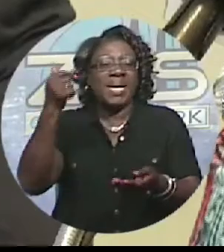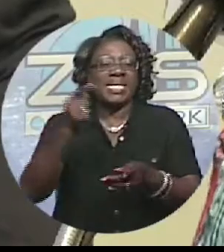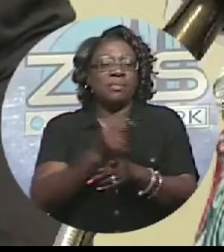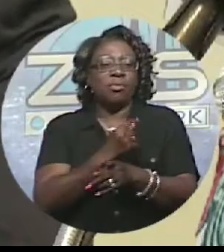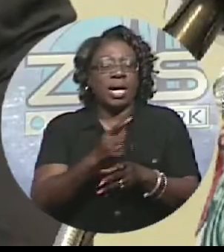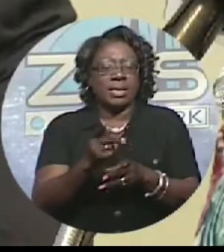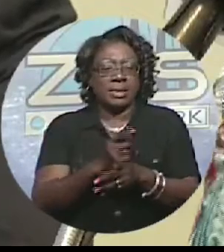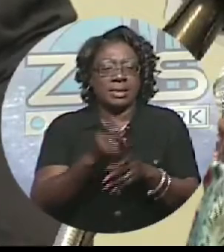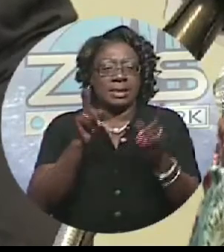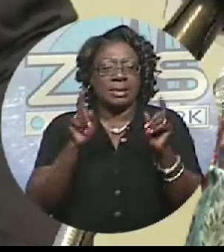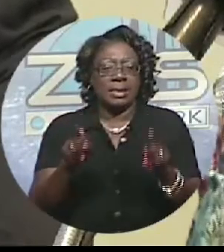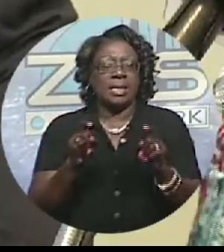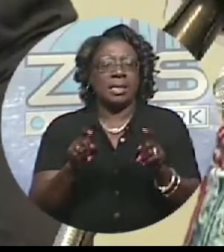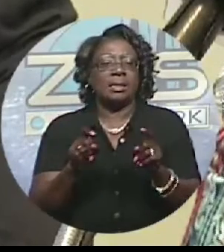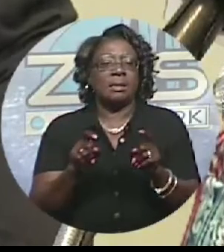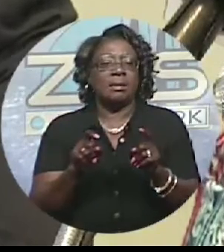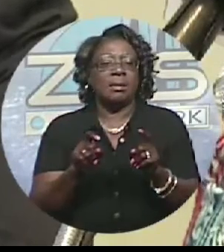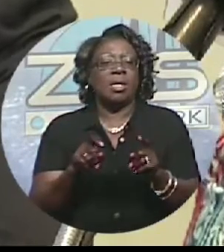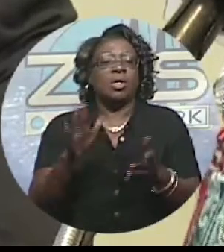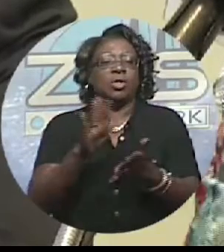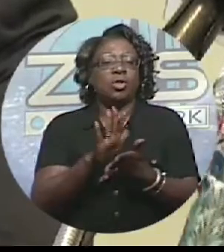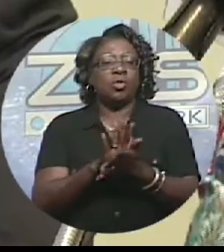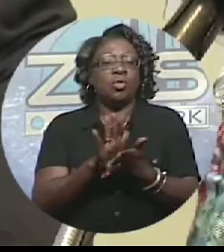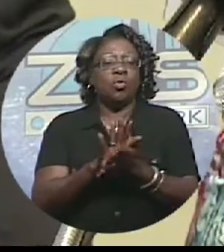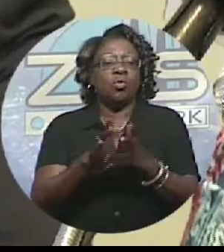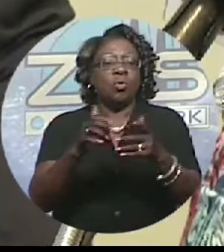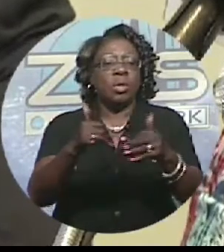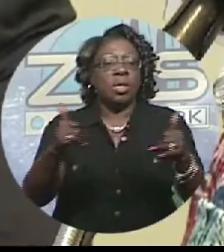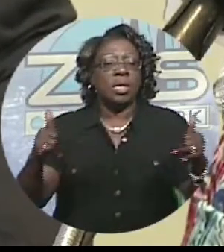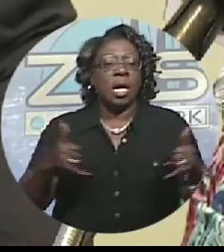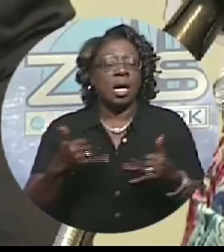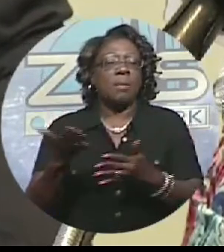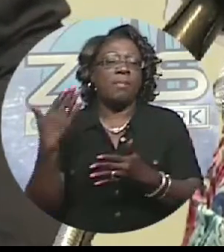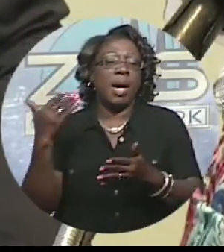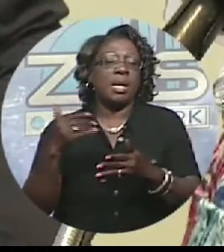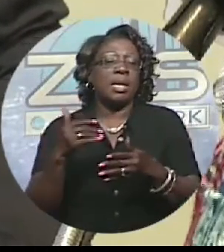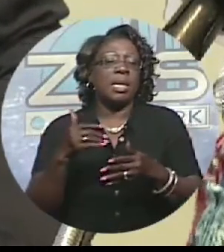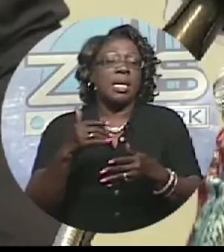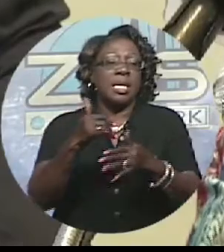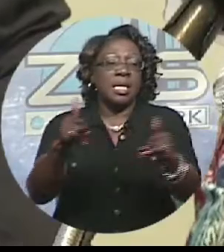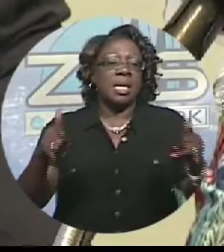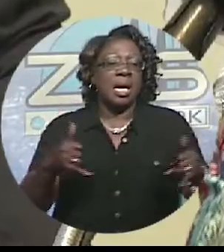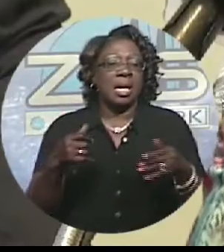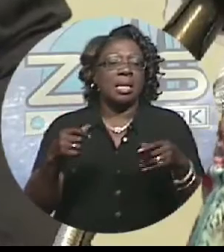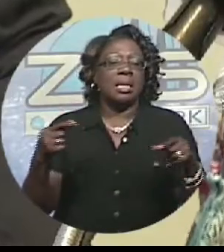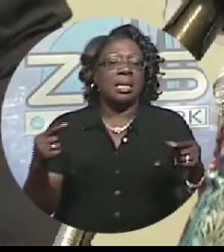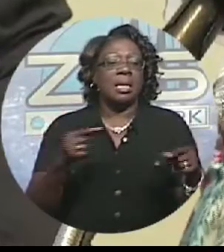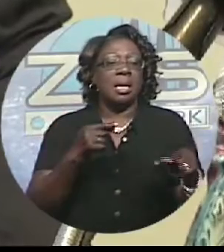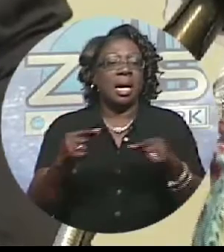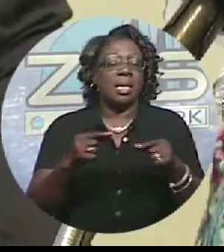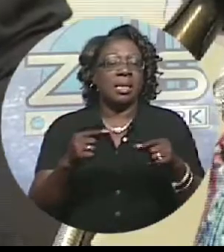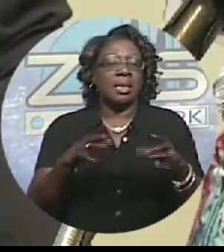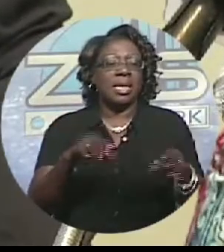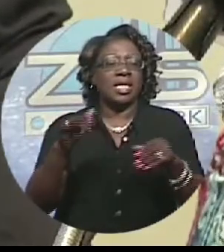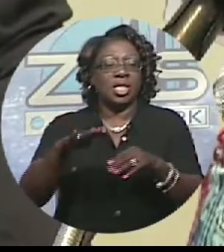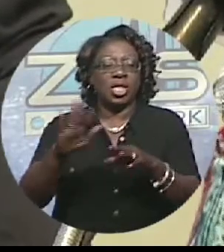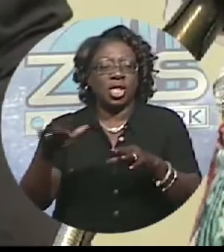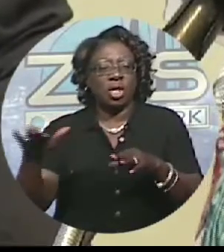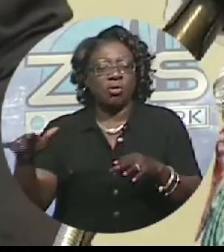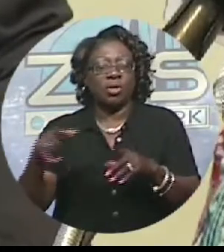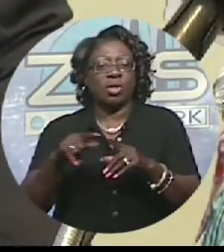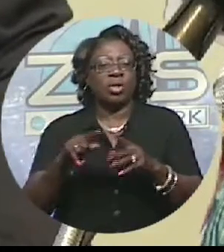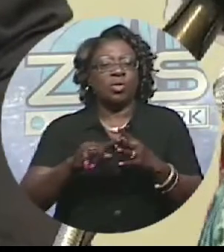globally. For example, schoolyard, backyard gardening initiatives, to get kids familiar again